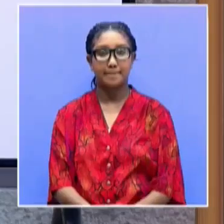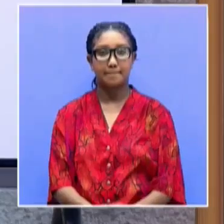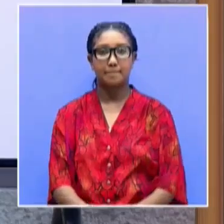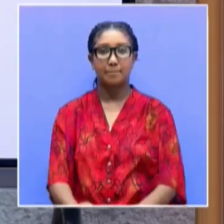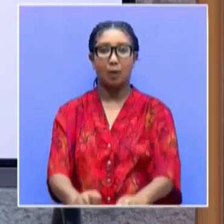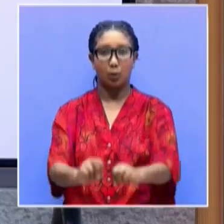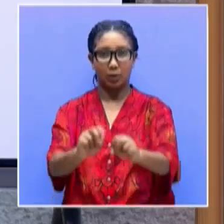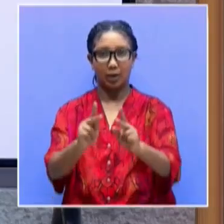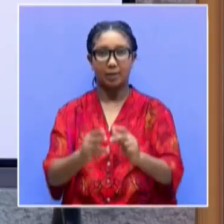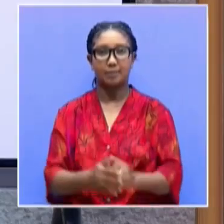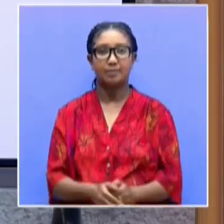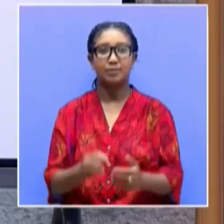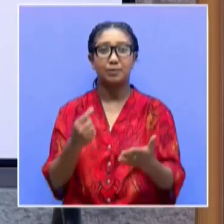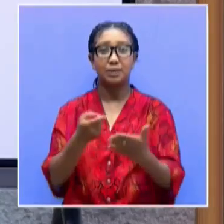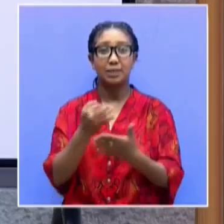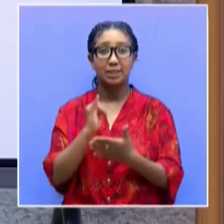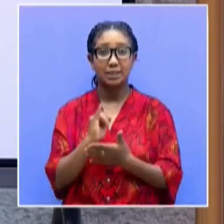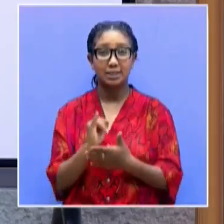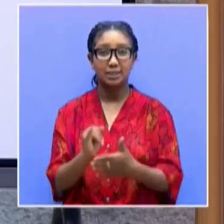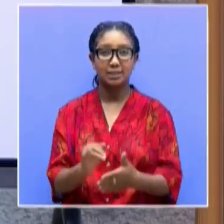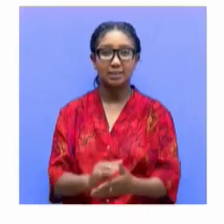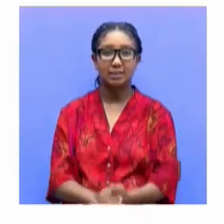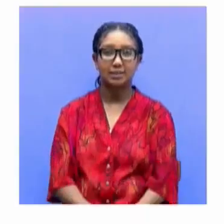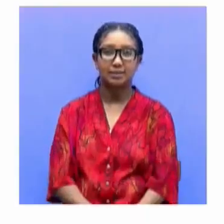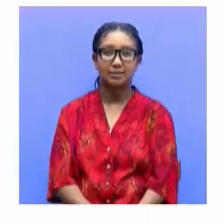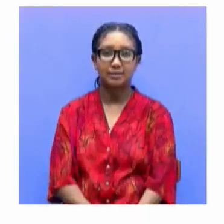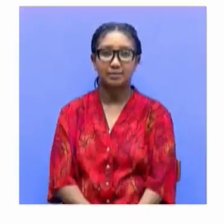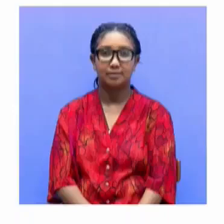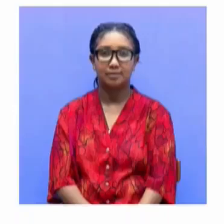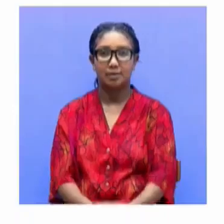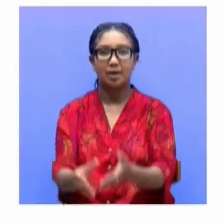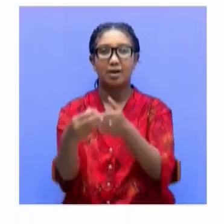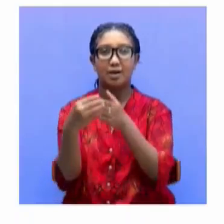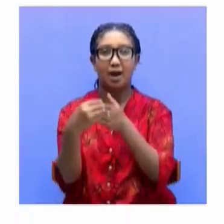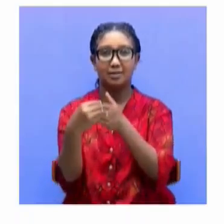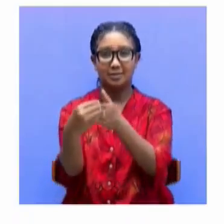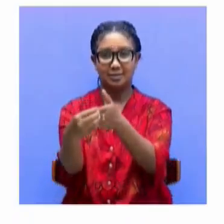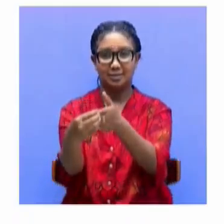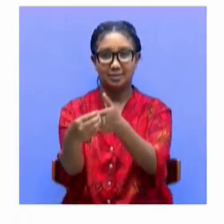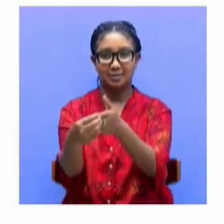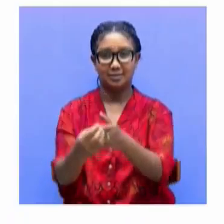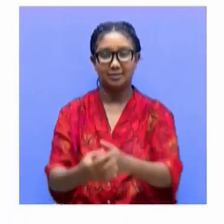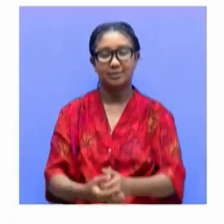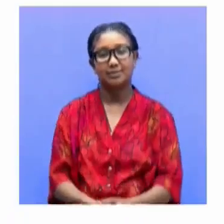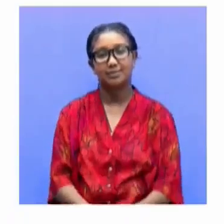Okay, this is the guide